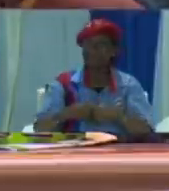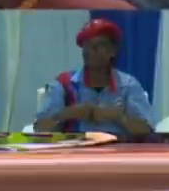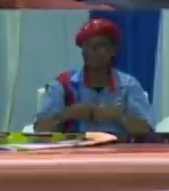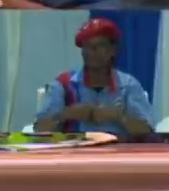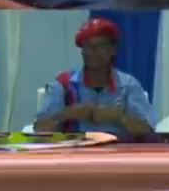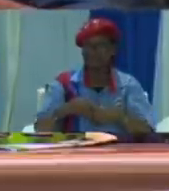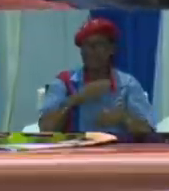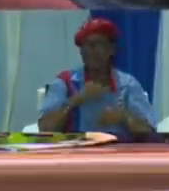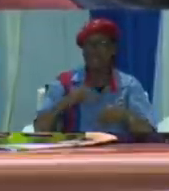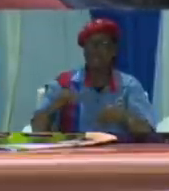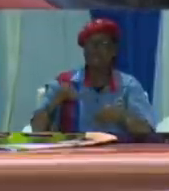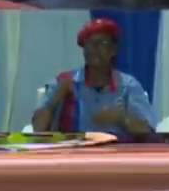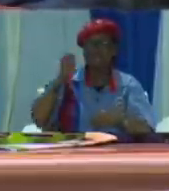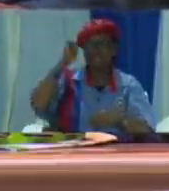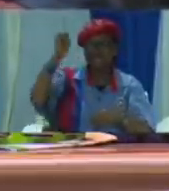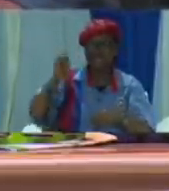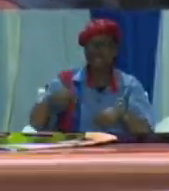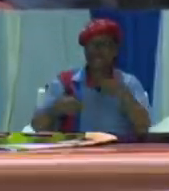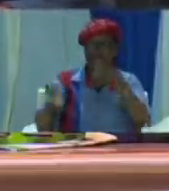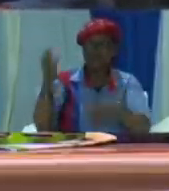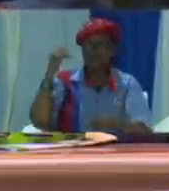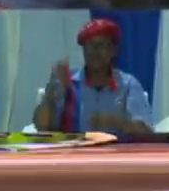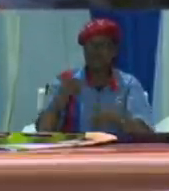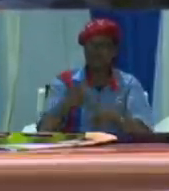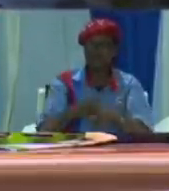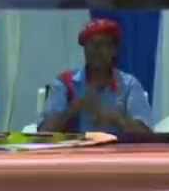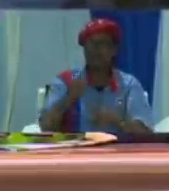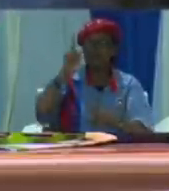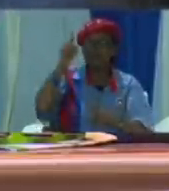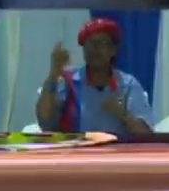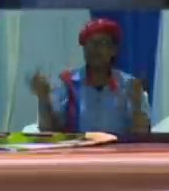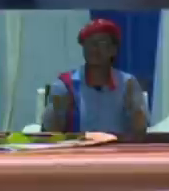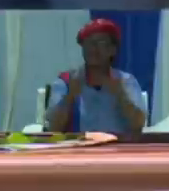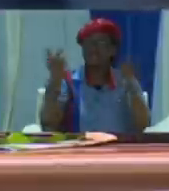And he went from one victory to another to